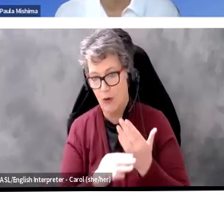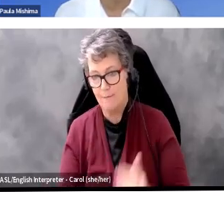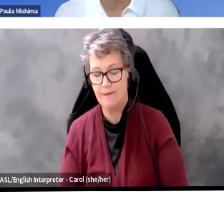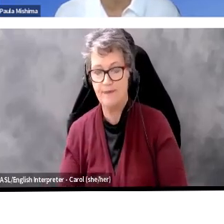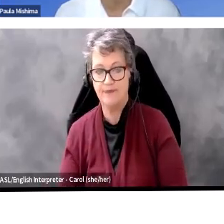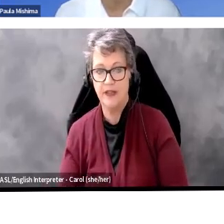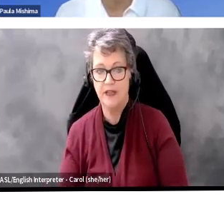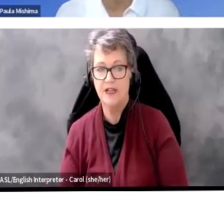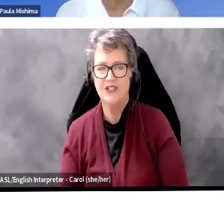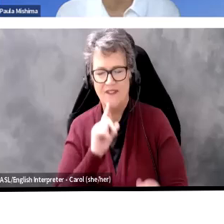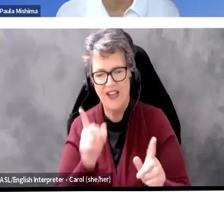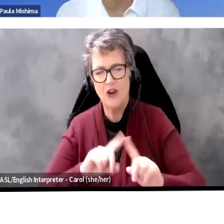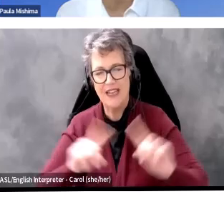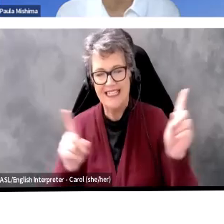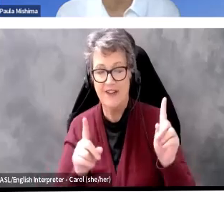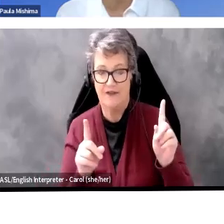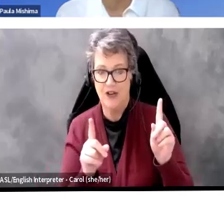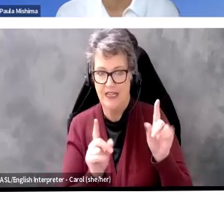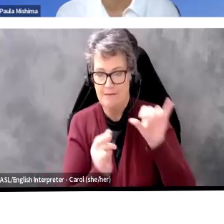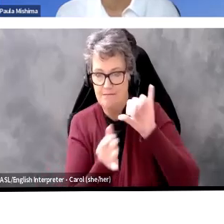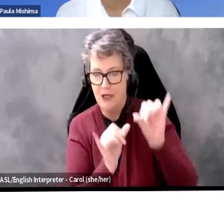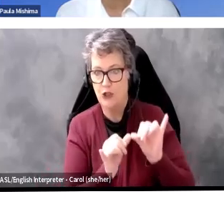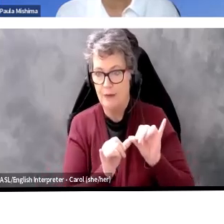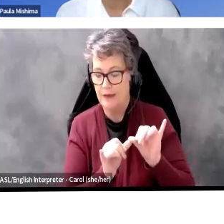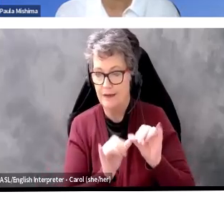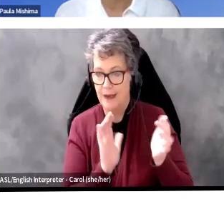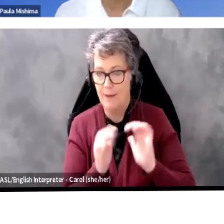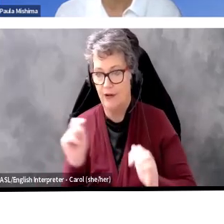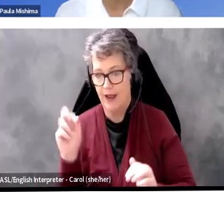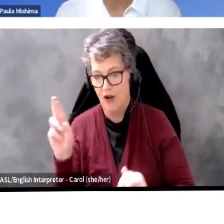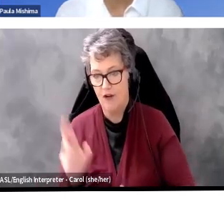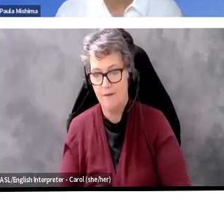So very different metric there.